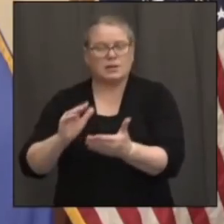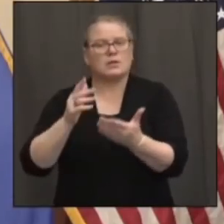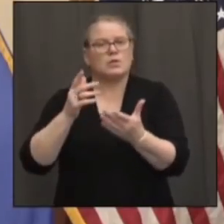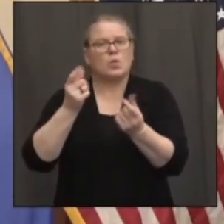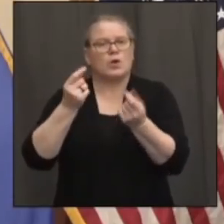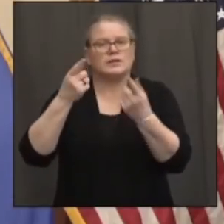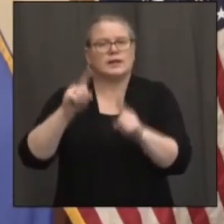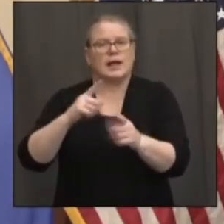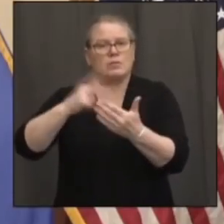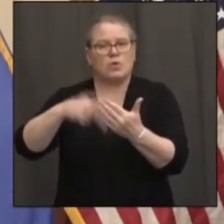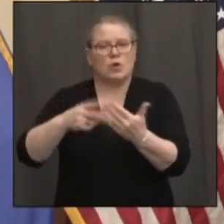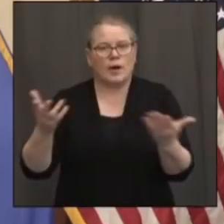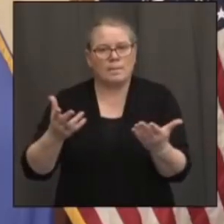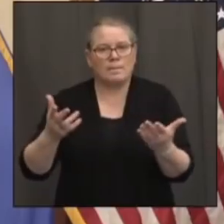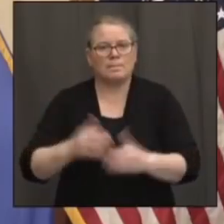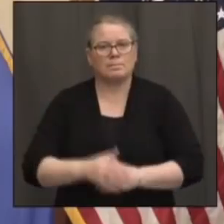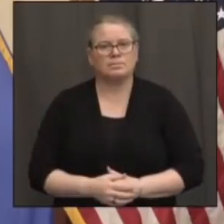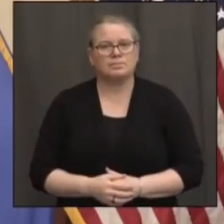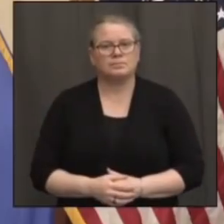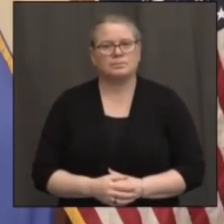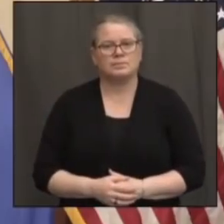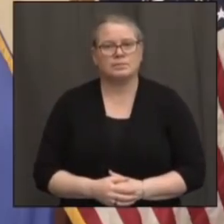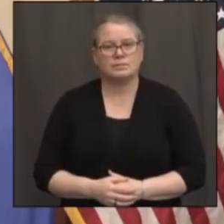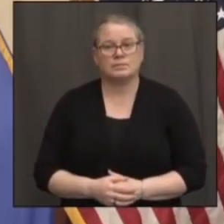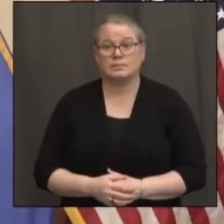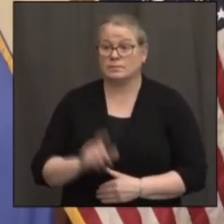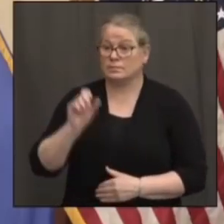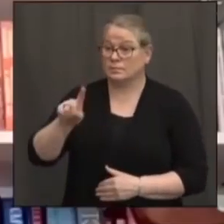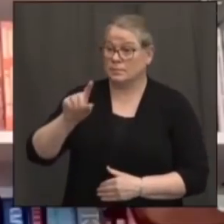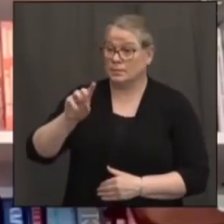Commissioner Gifford, do you want to take that one? Yeah,